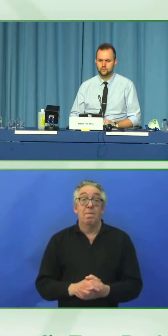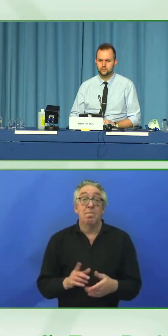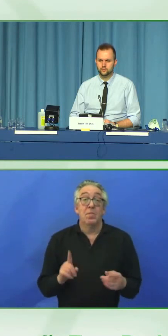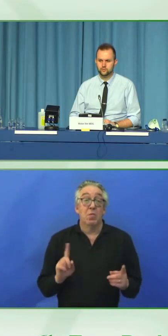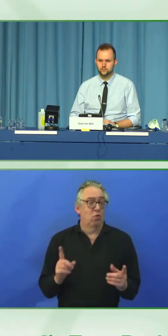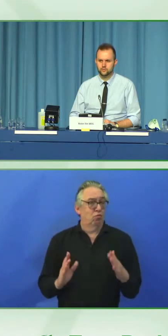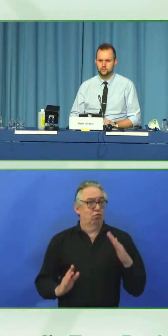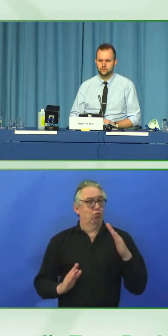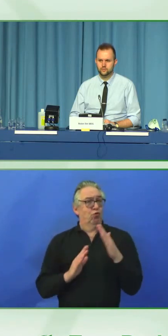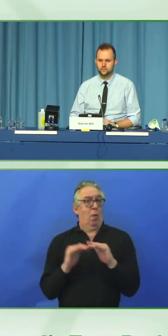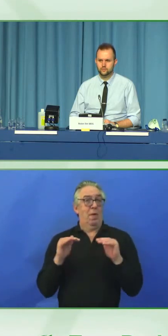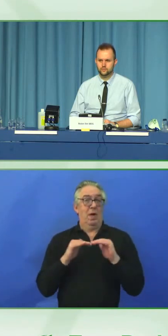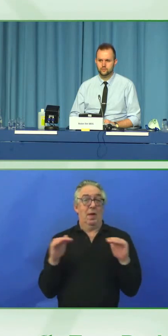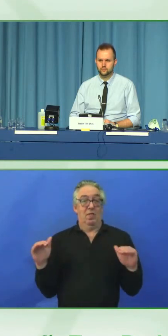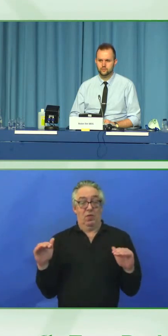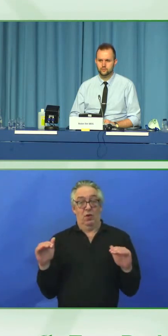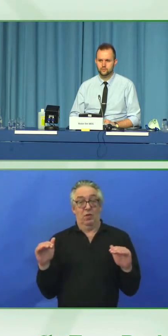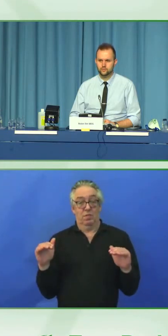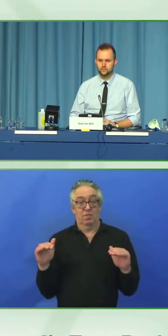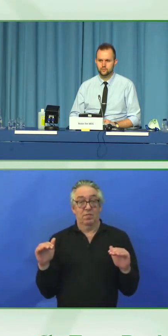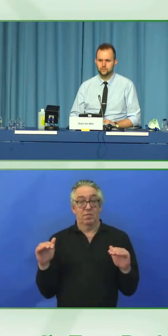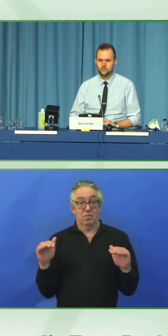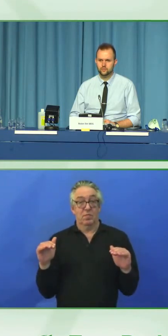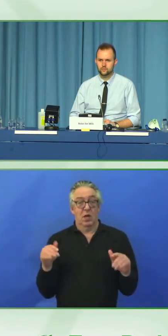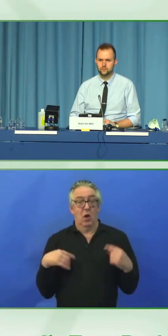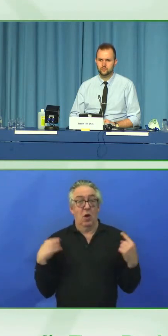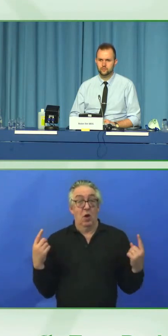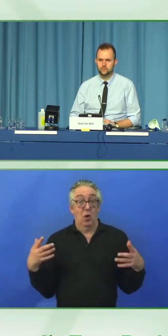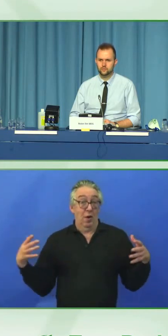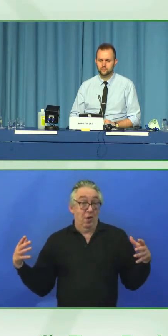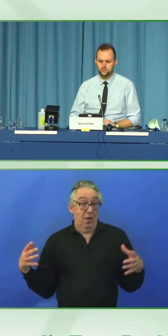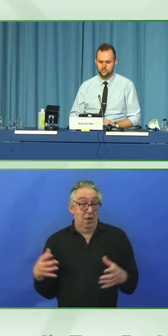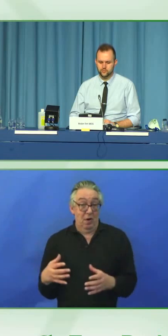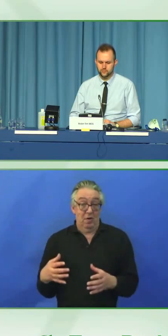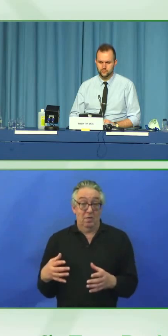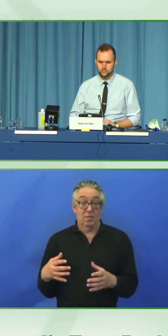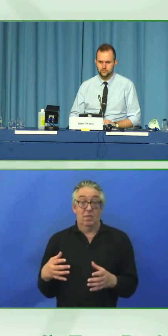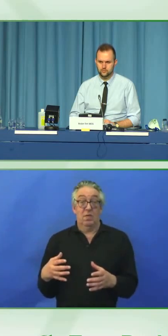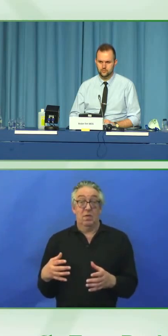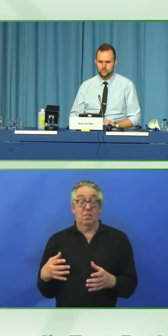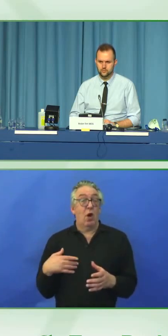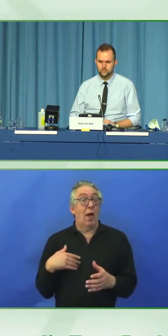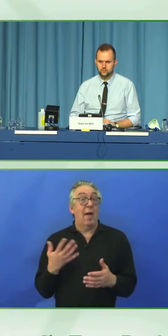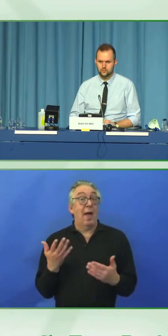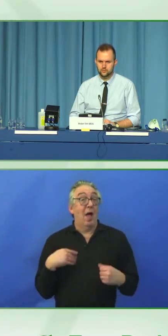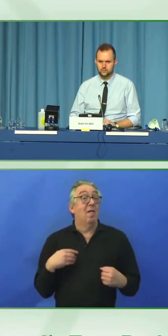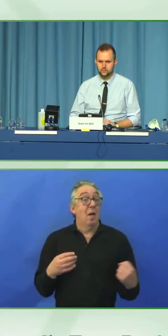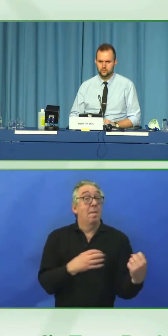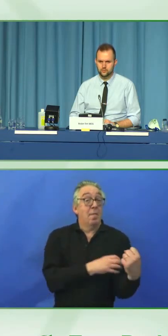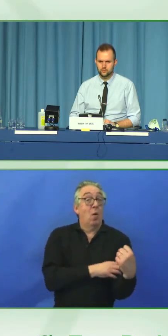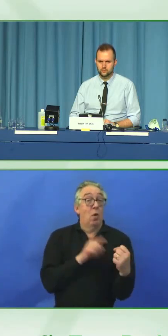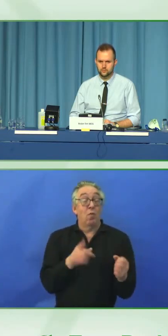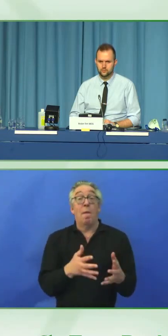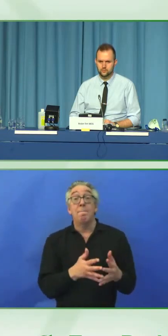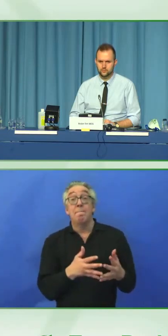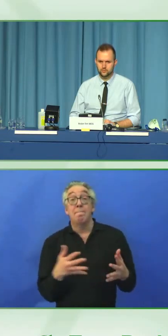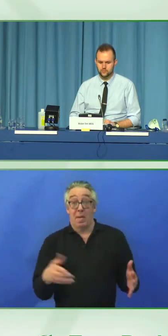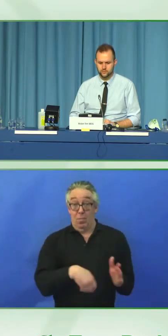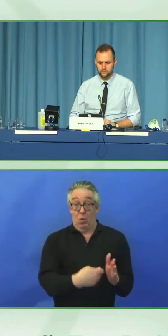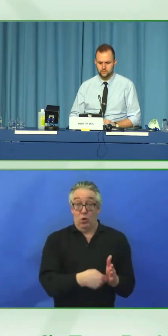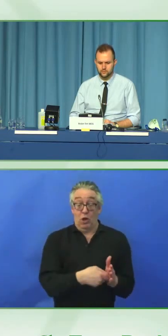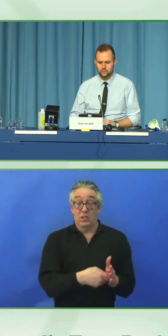public transport in London. So we have sight of and we have a say in major projects such as station